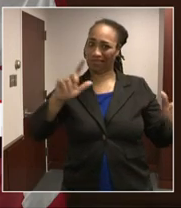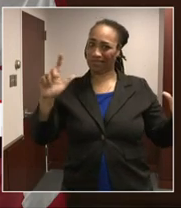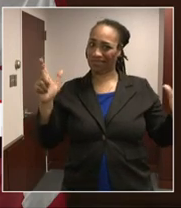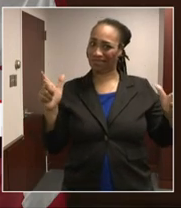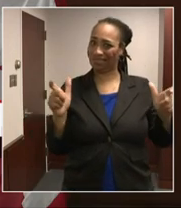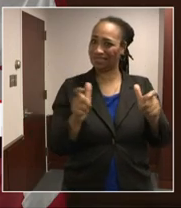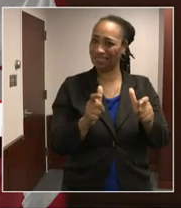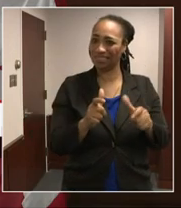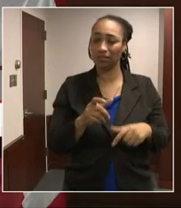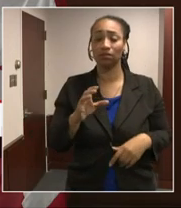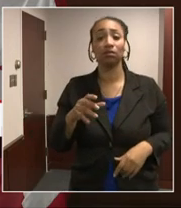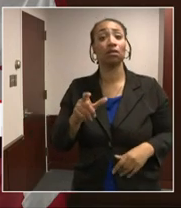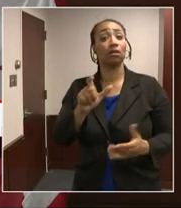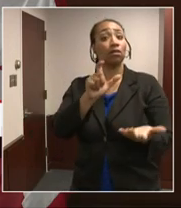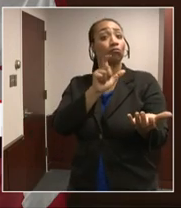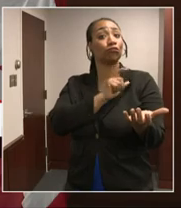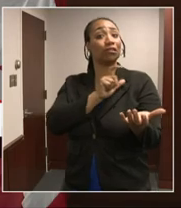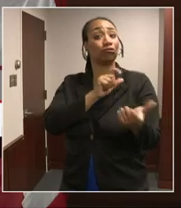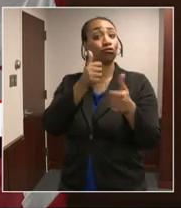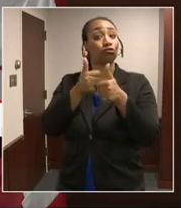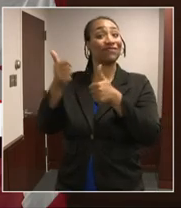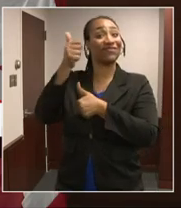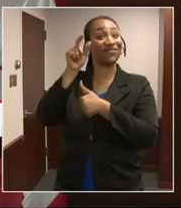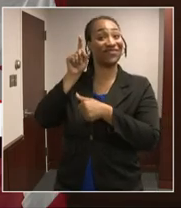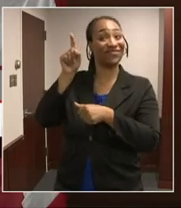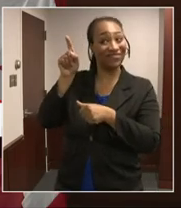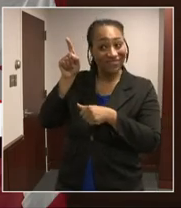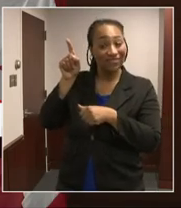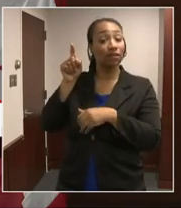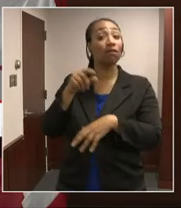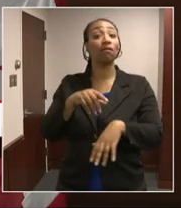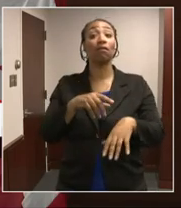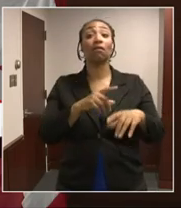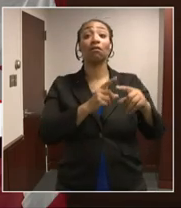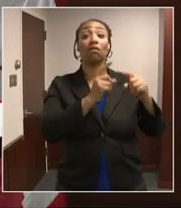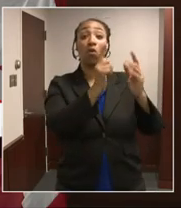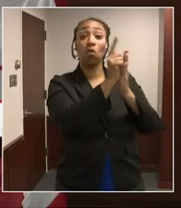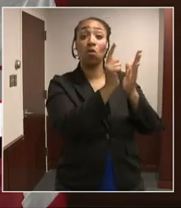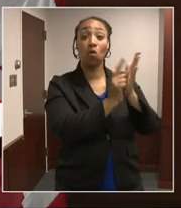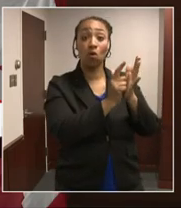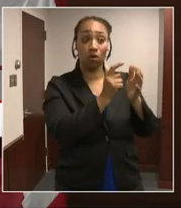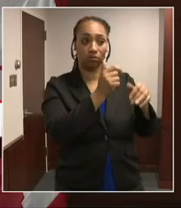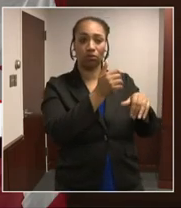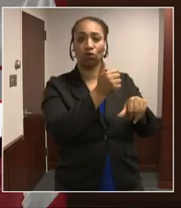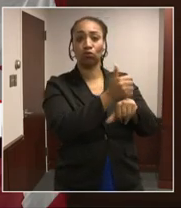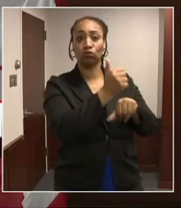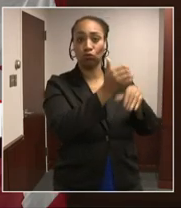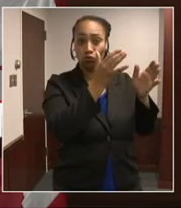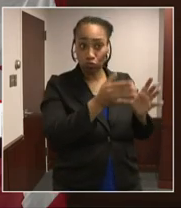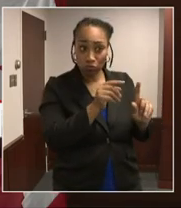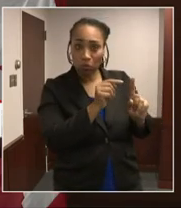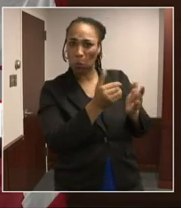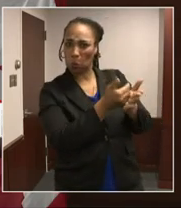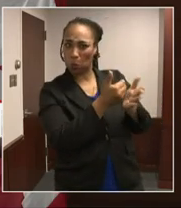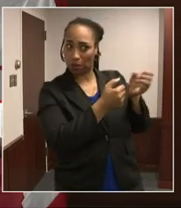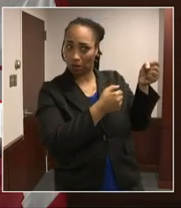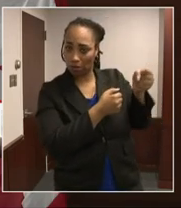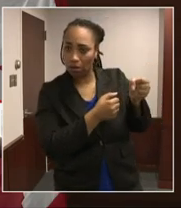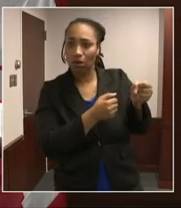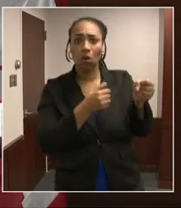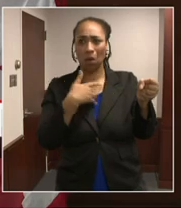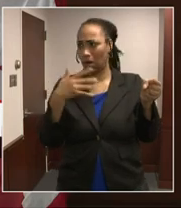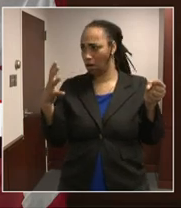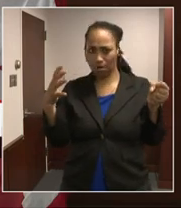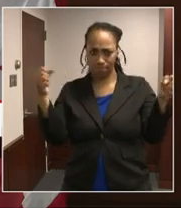I have met, but the chief of police and the new prosecutor have worked together on a focus that we think is going to be helpful